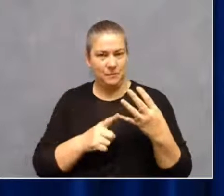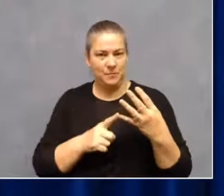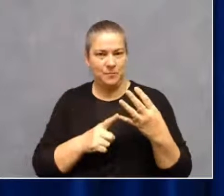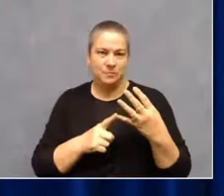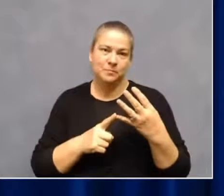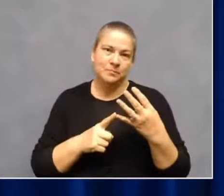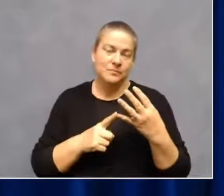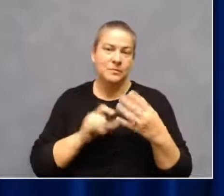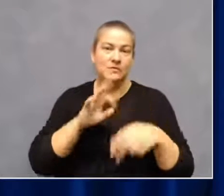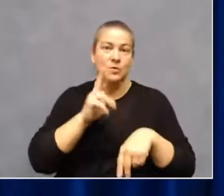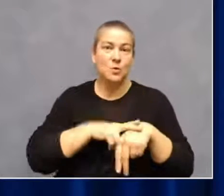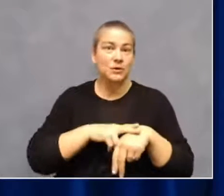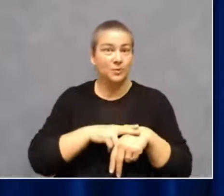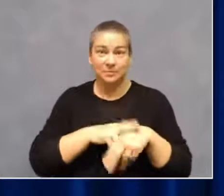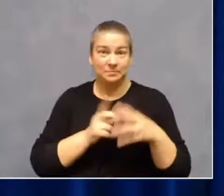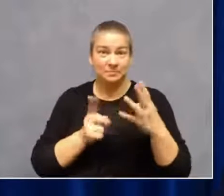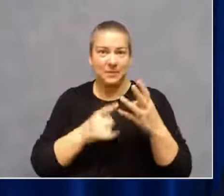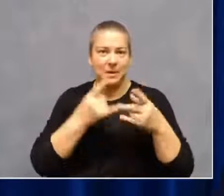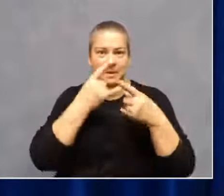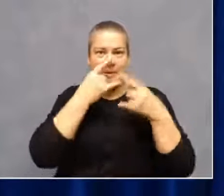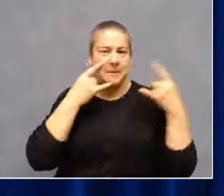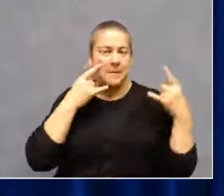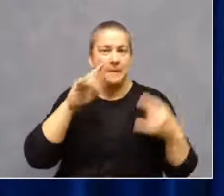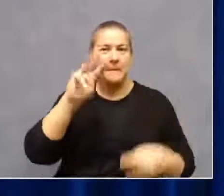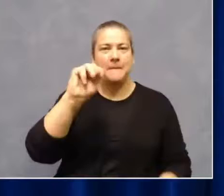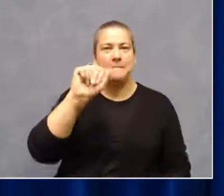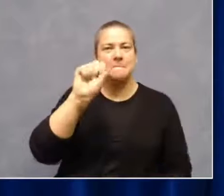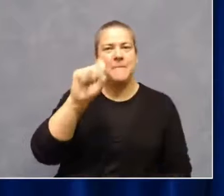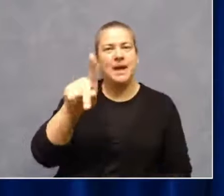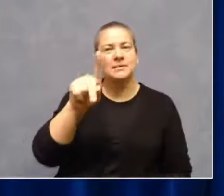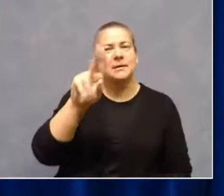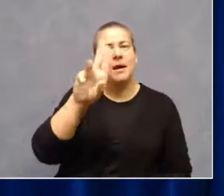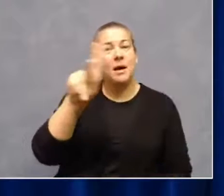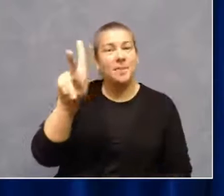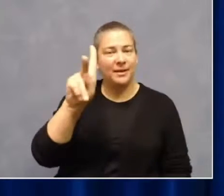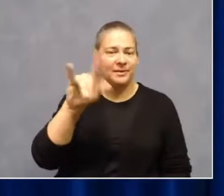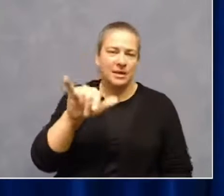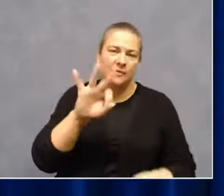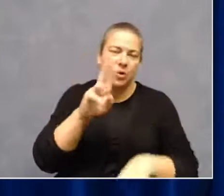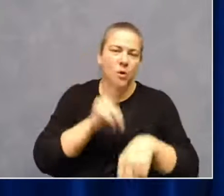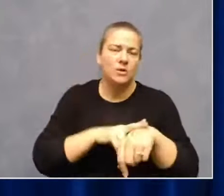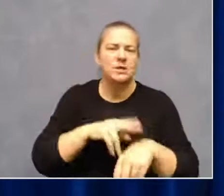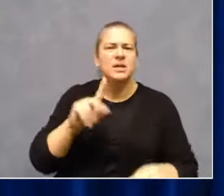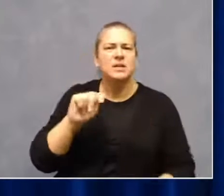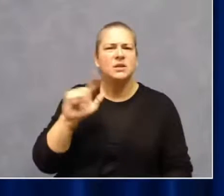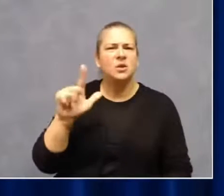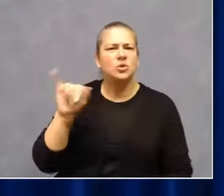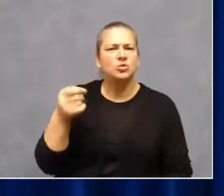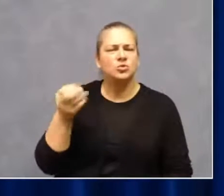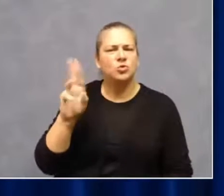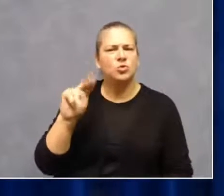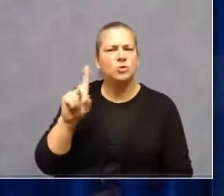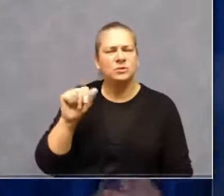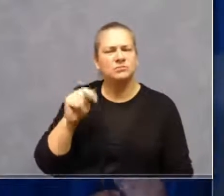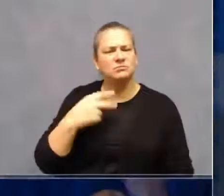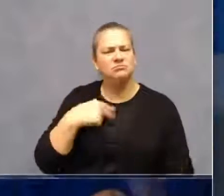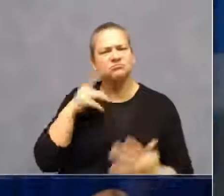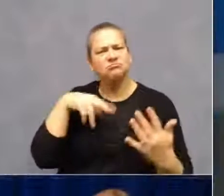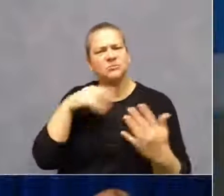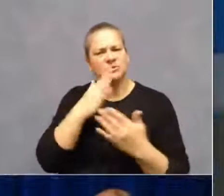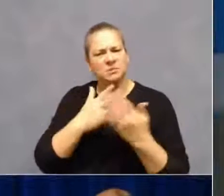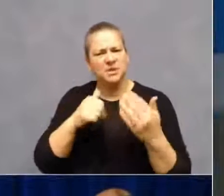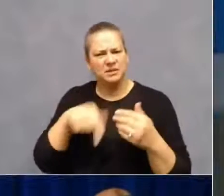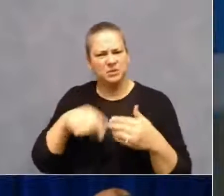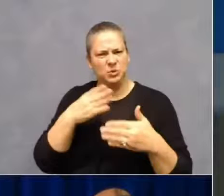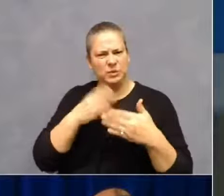Up Kentucky, but T.O. Jordan, I was reading some of the news outlets over the weekend, and